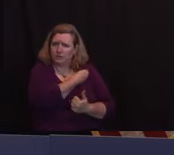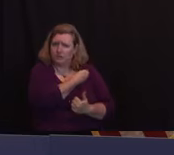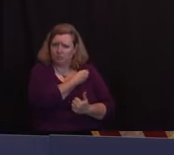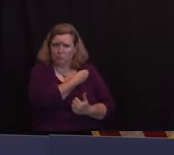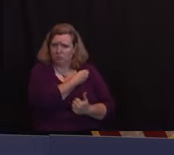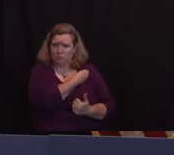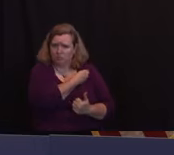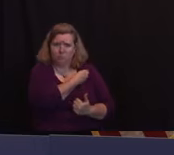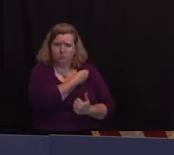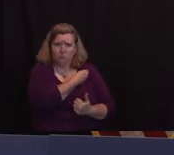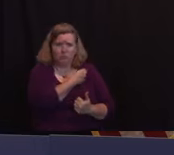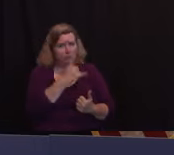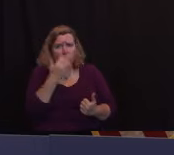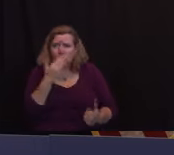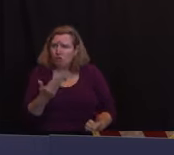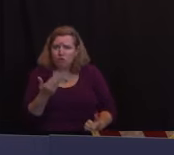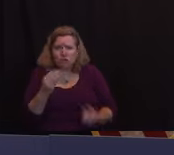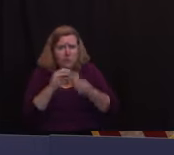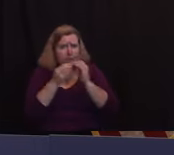good percentage.